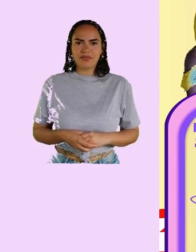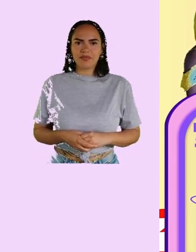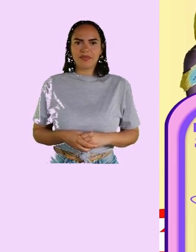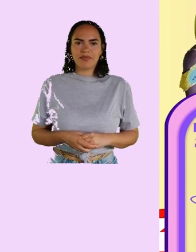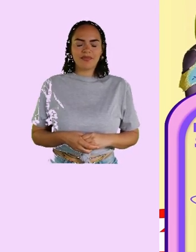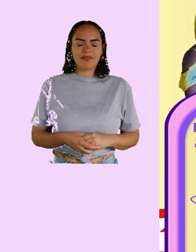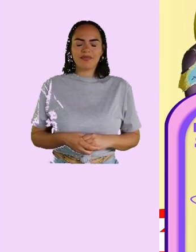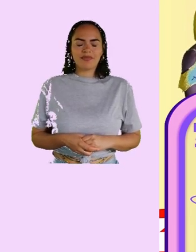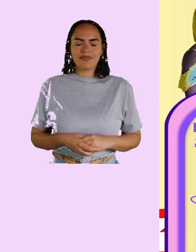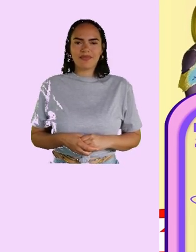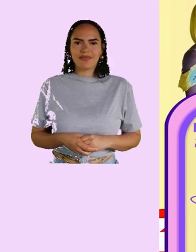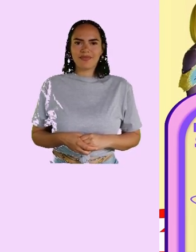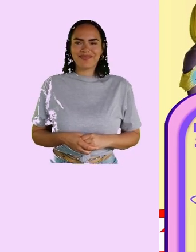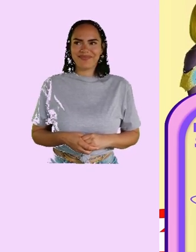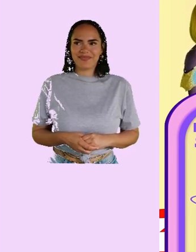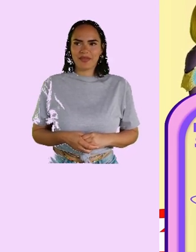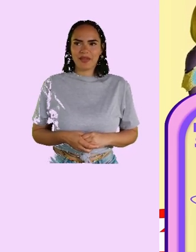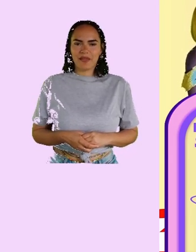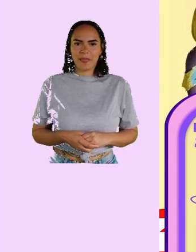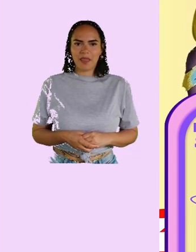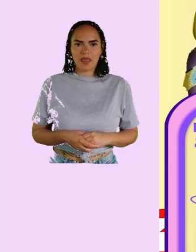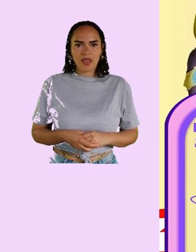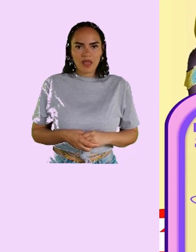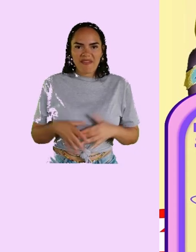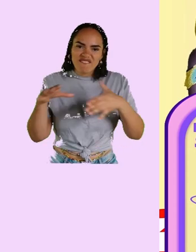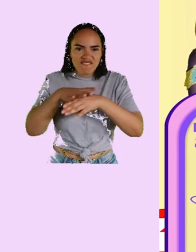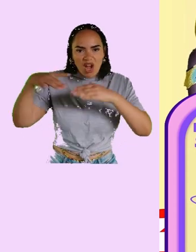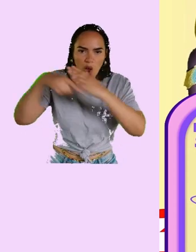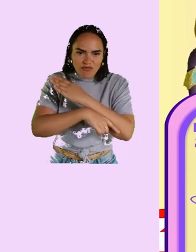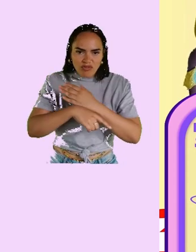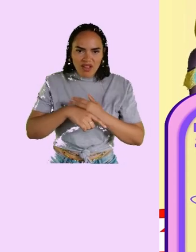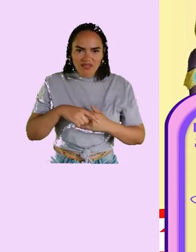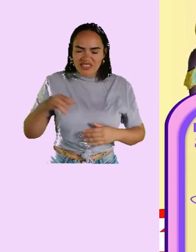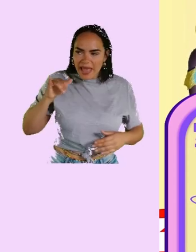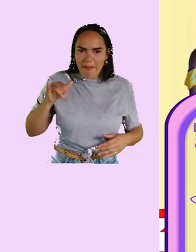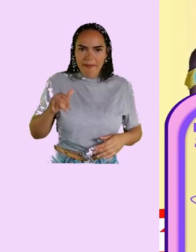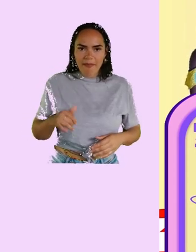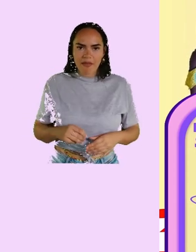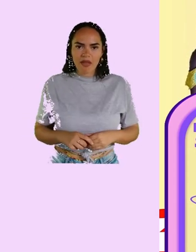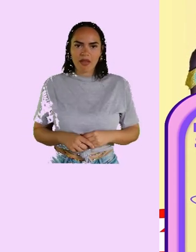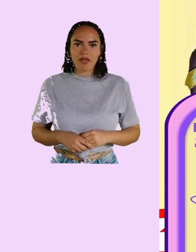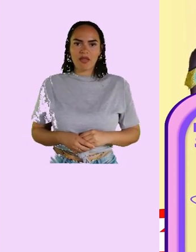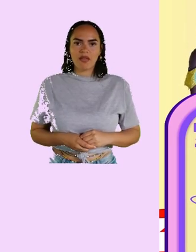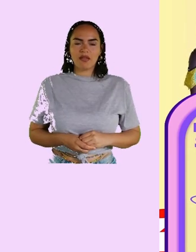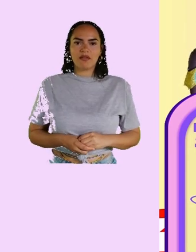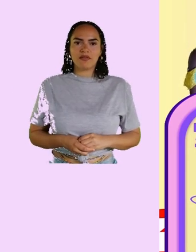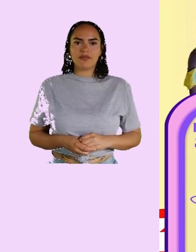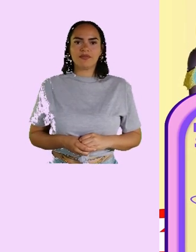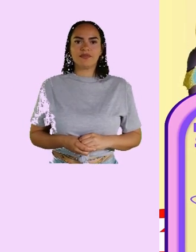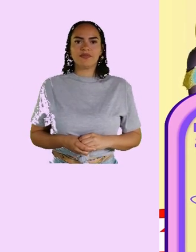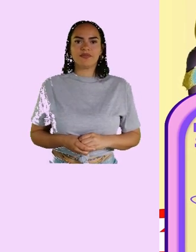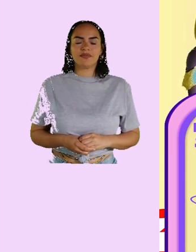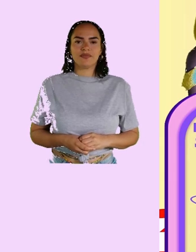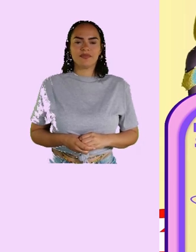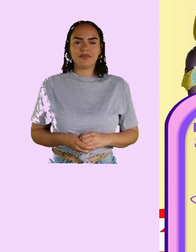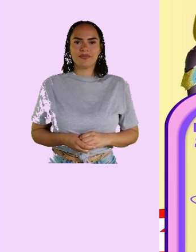would you do with the £2,000 cash prize? I'm in my fucking overdraft. Well, here's hoping you get